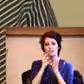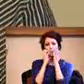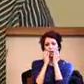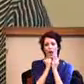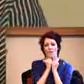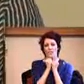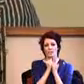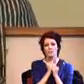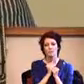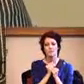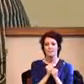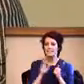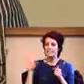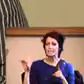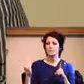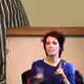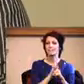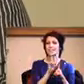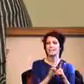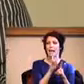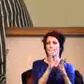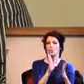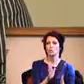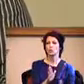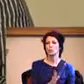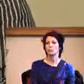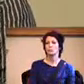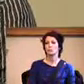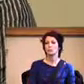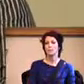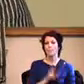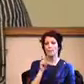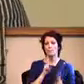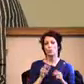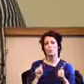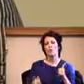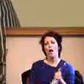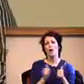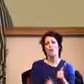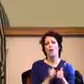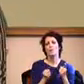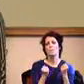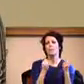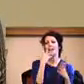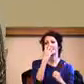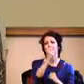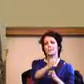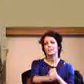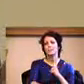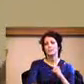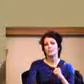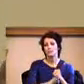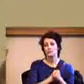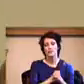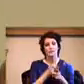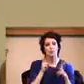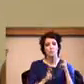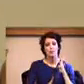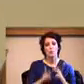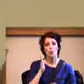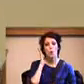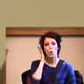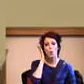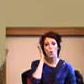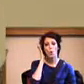disciples those who followed him so many years and those who were going to